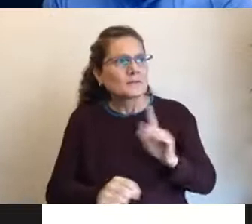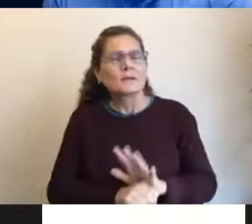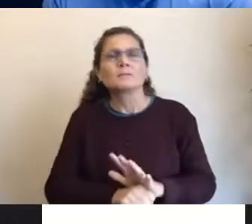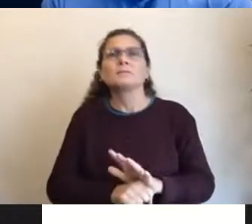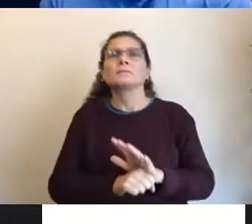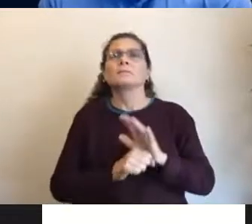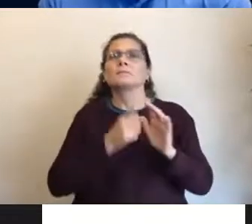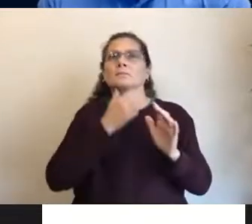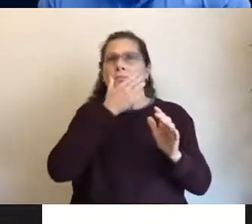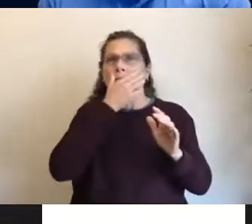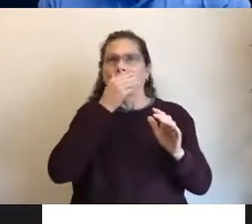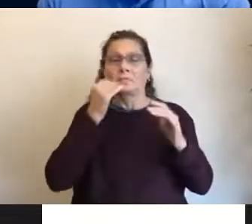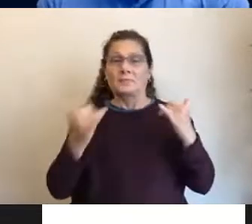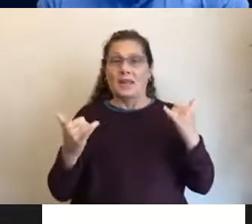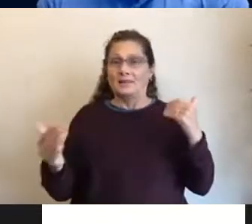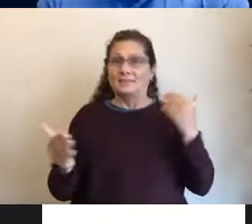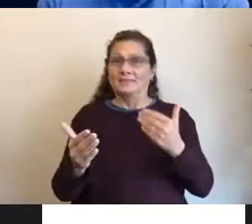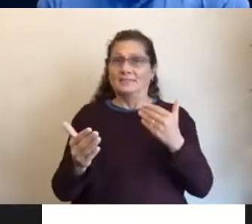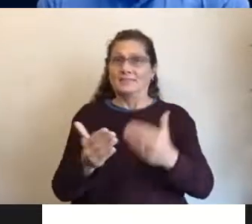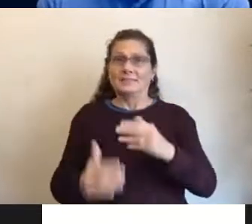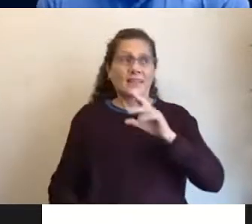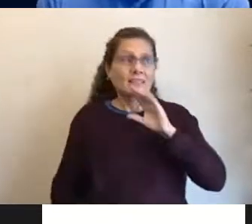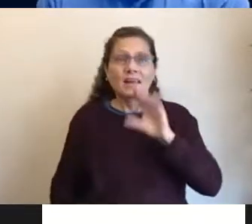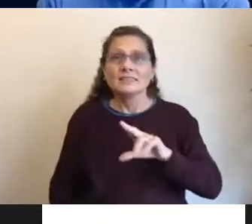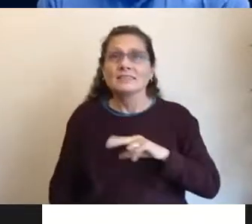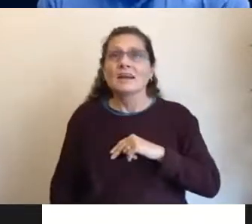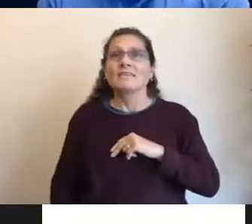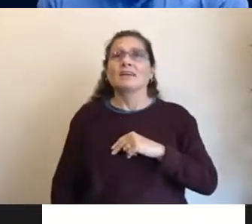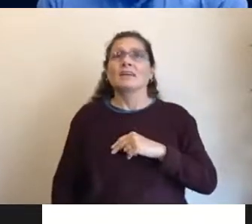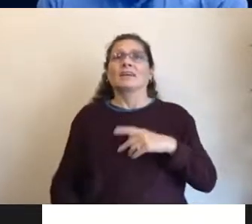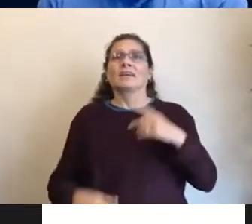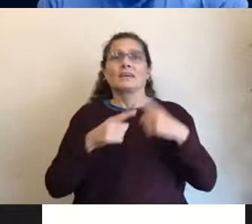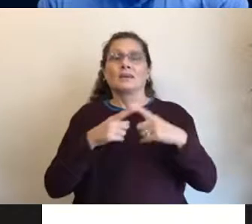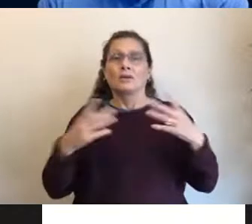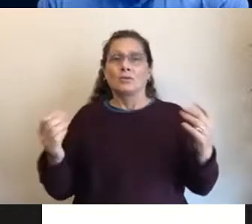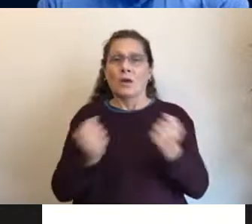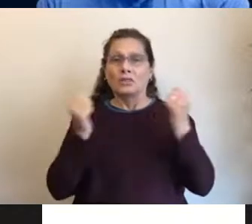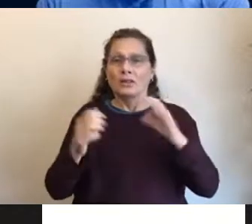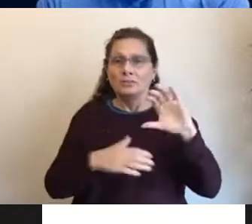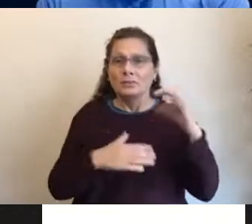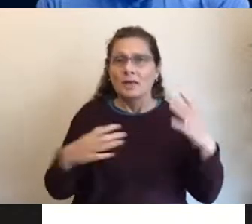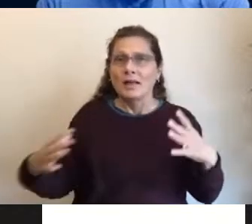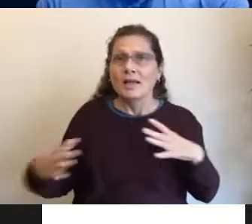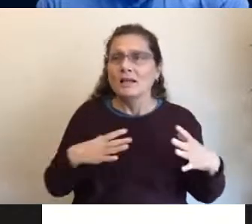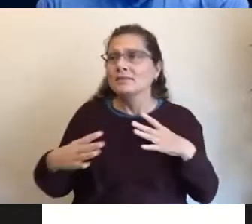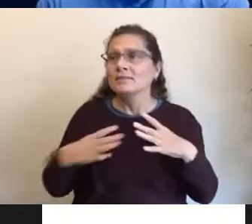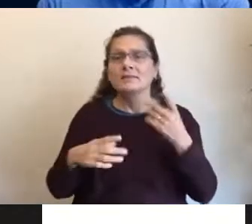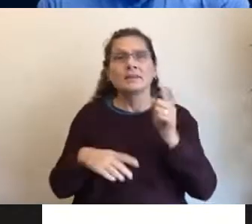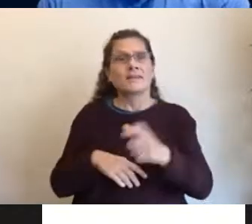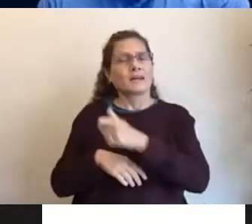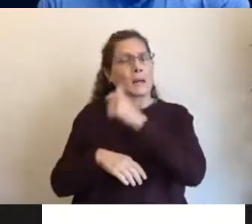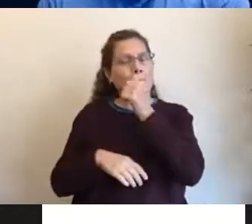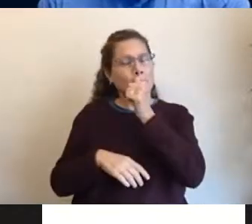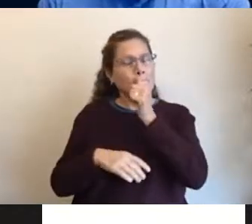winter holidays are going to be different from what we are used to. You know, on an individual level, on a group level,